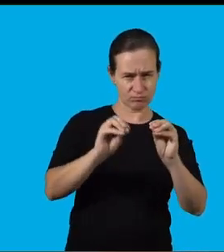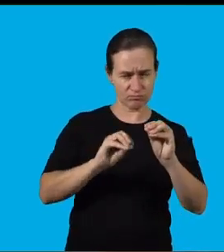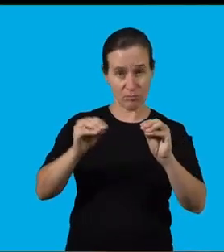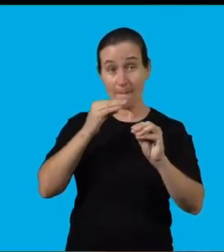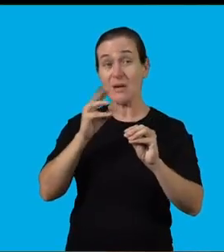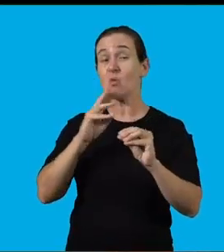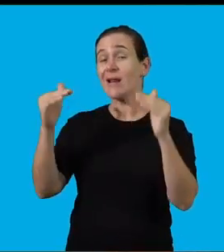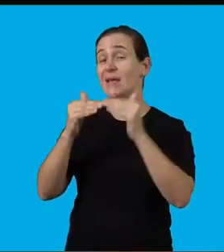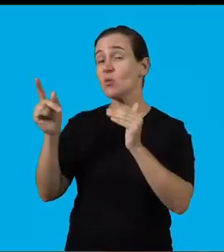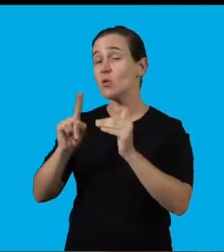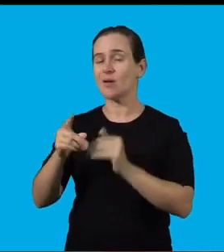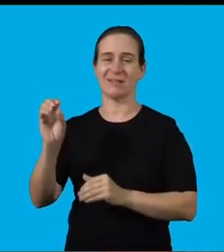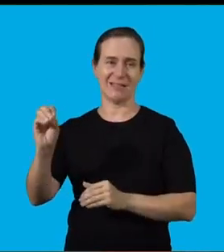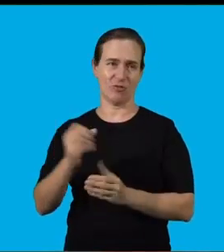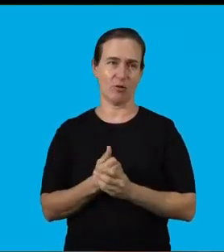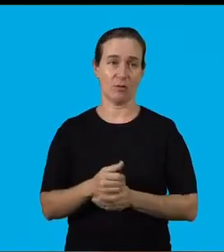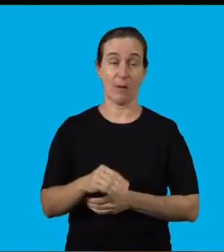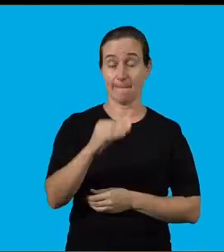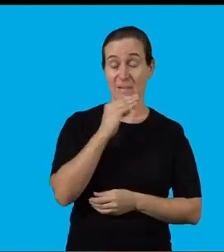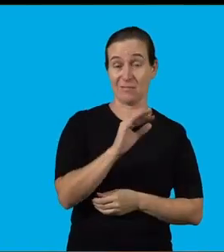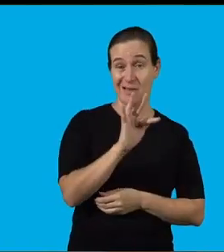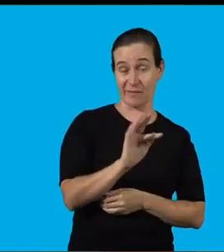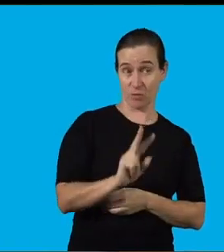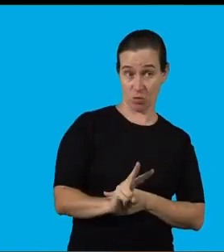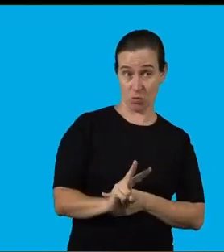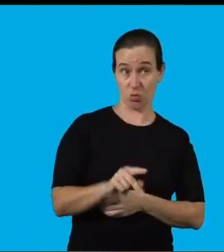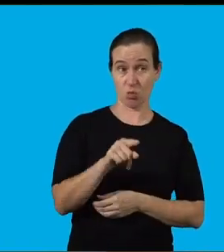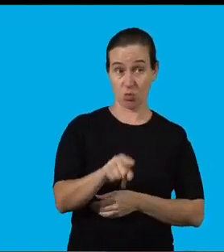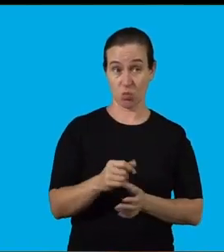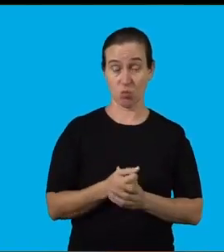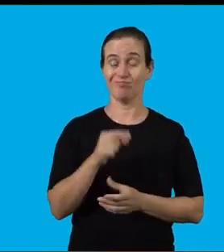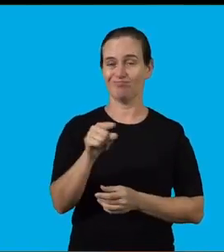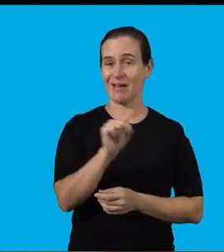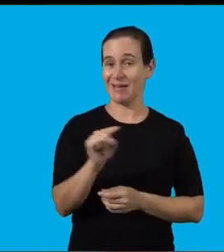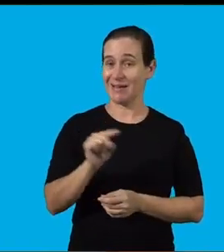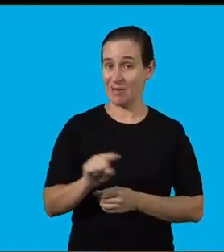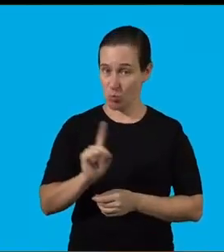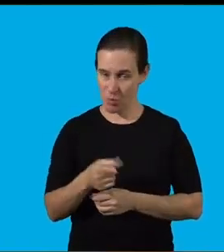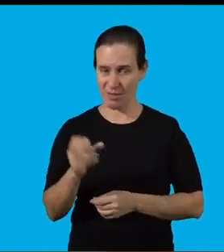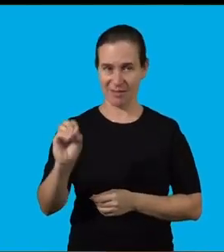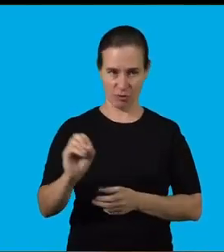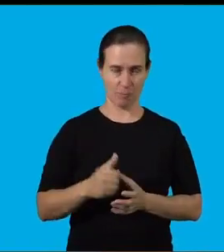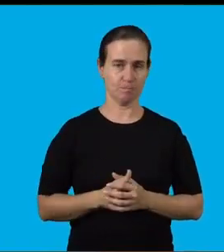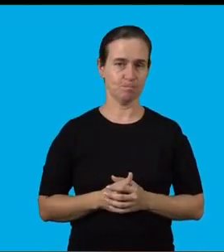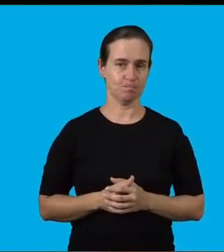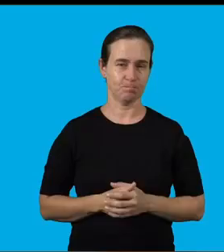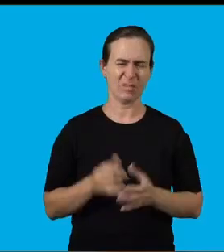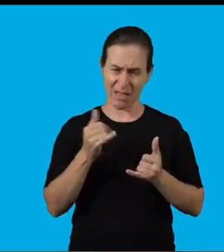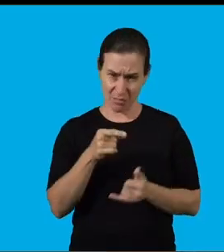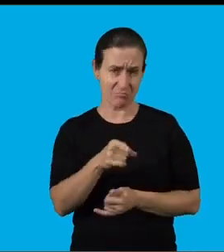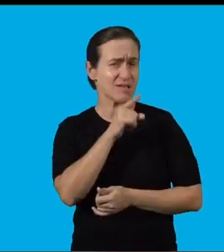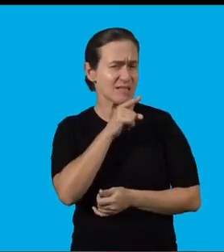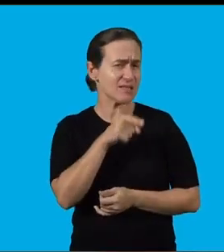be 0. So in other words, f of 2, your function value, will be equal to 0. So